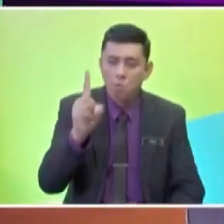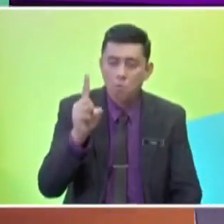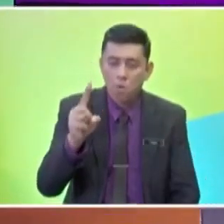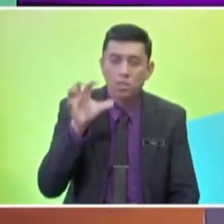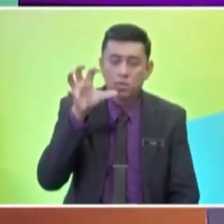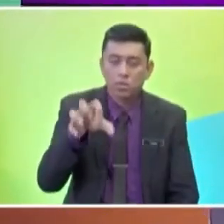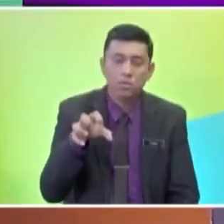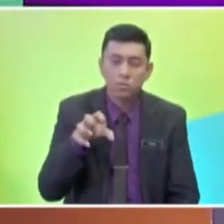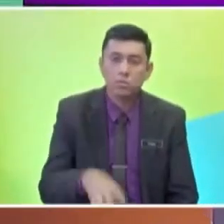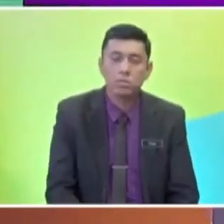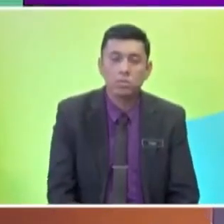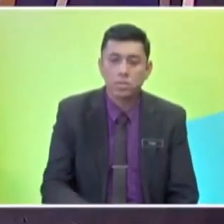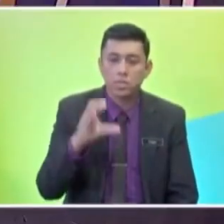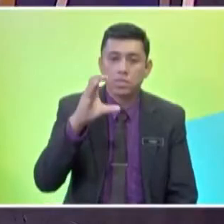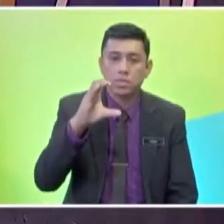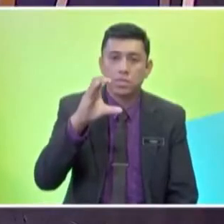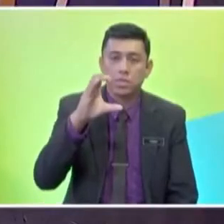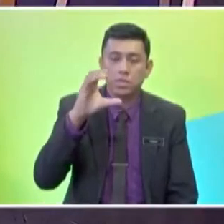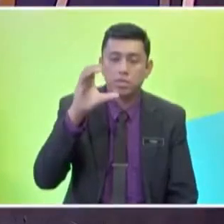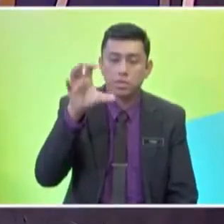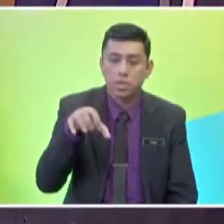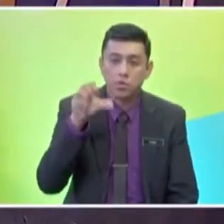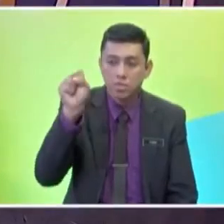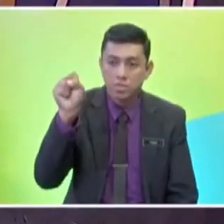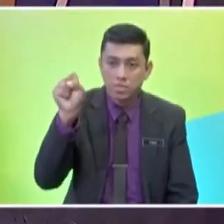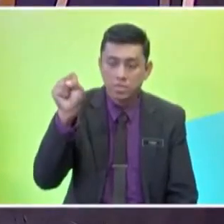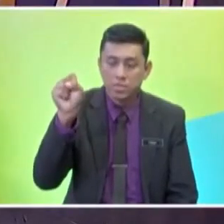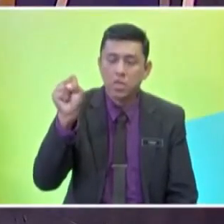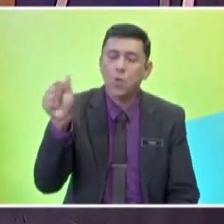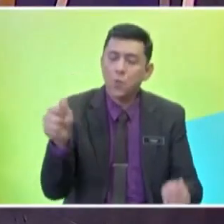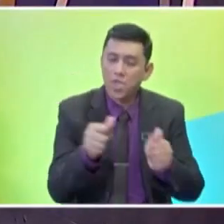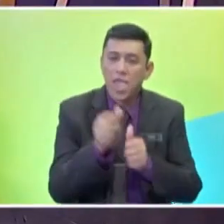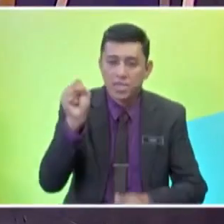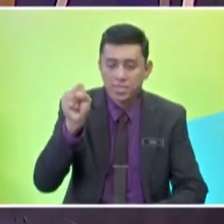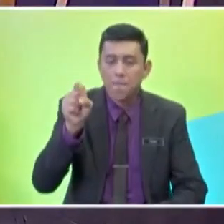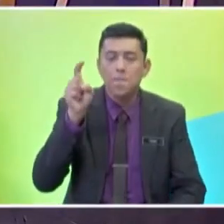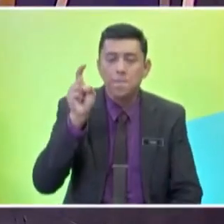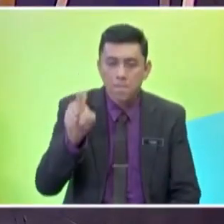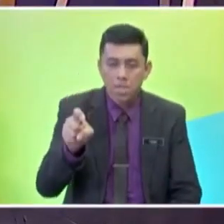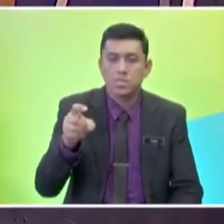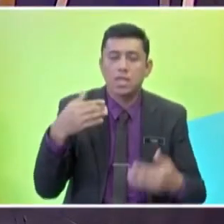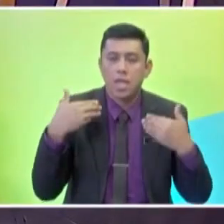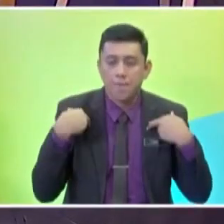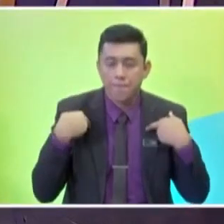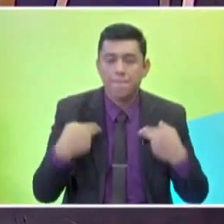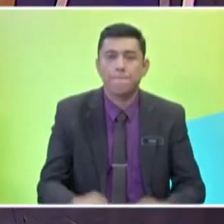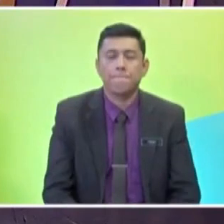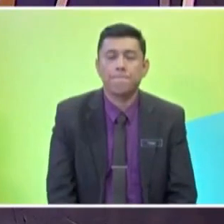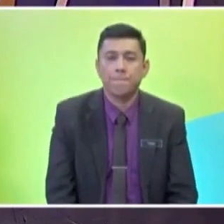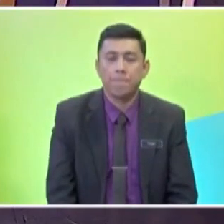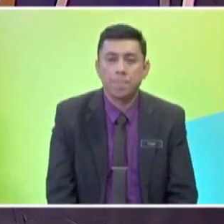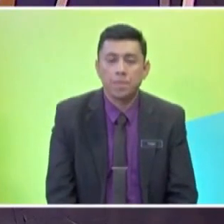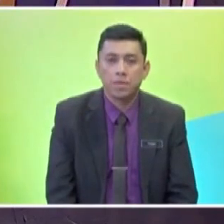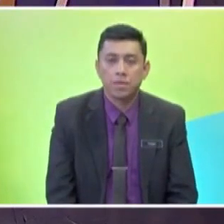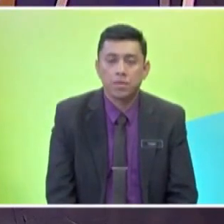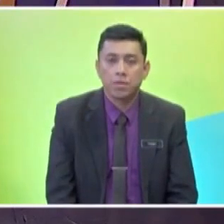say claws. Yes, claws. Okay. Okay. Right, the next one is, if